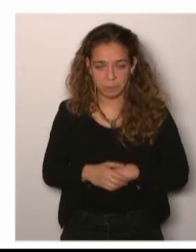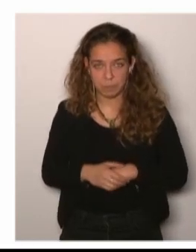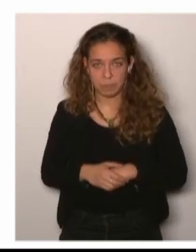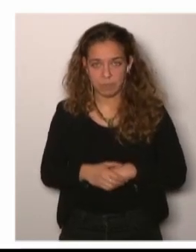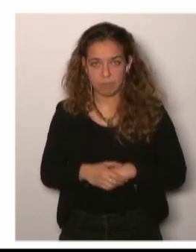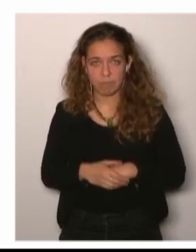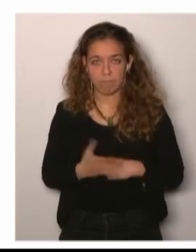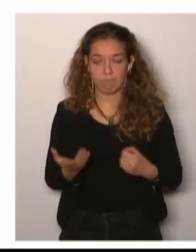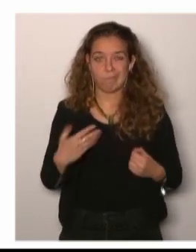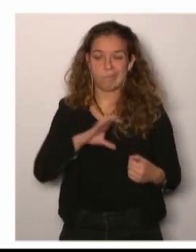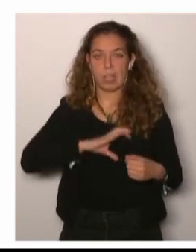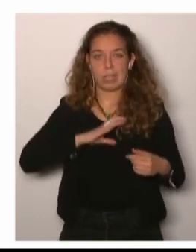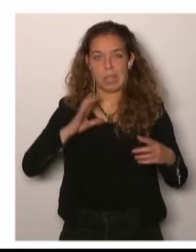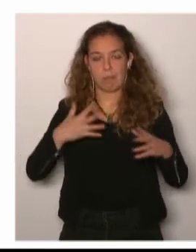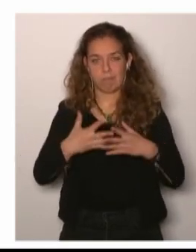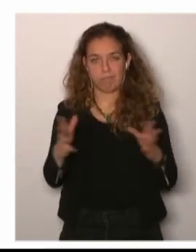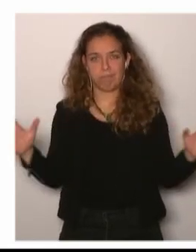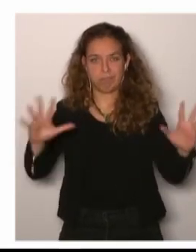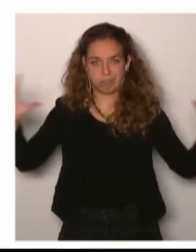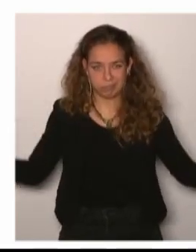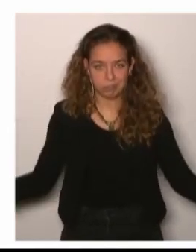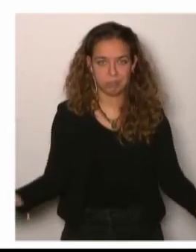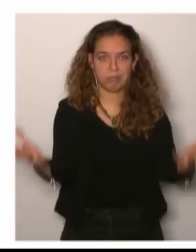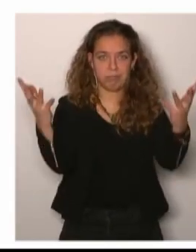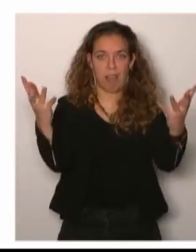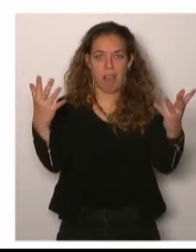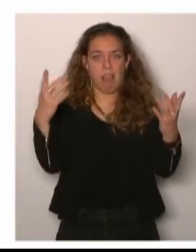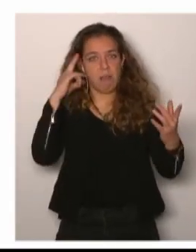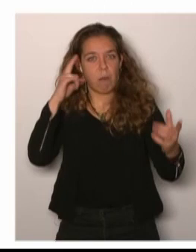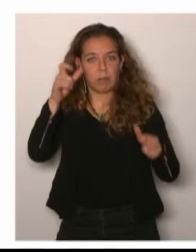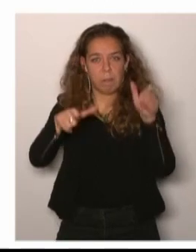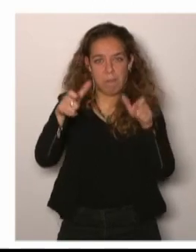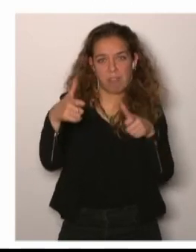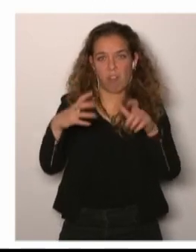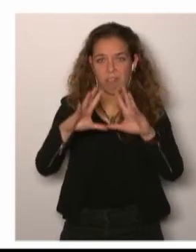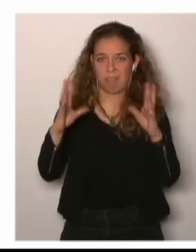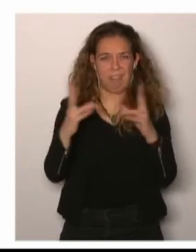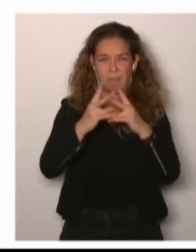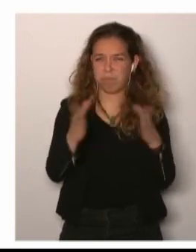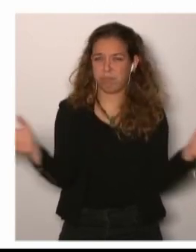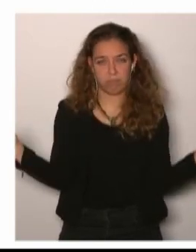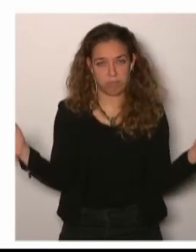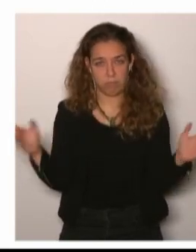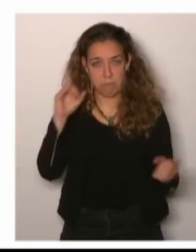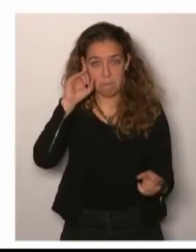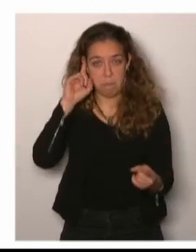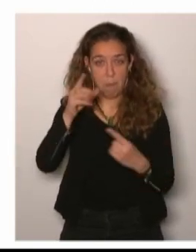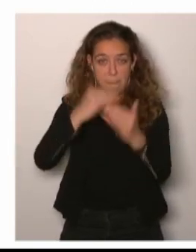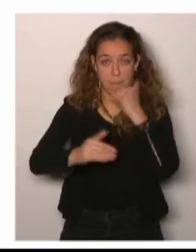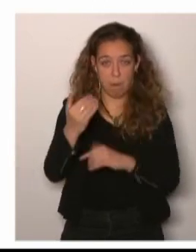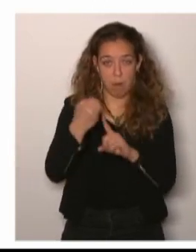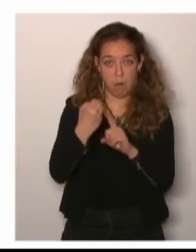and try and pick up these topics which refer not only to the medical aspects of cancer, but also